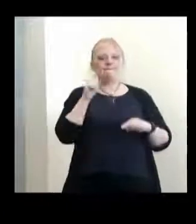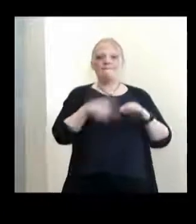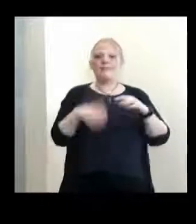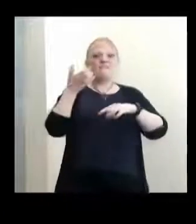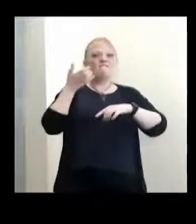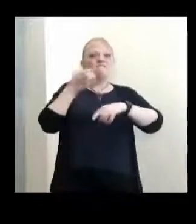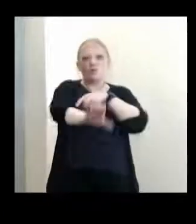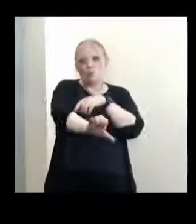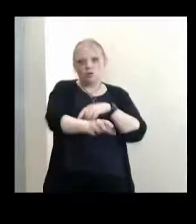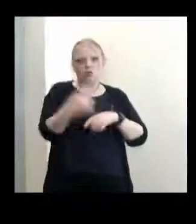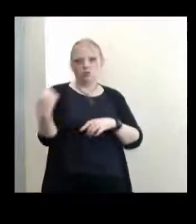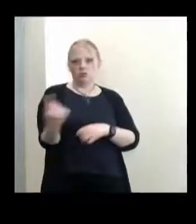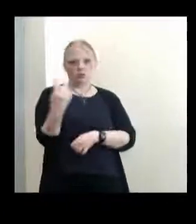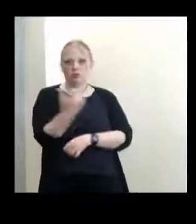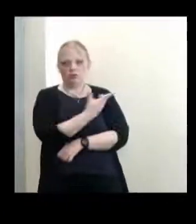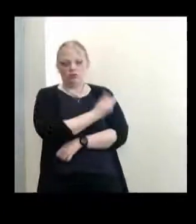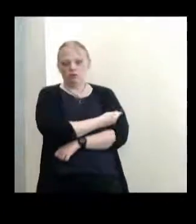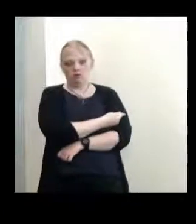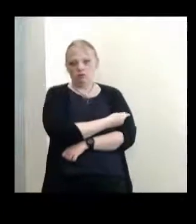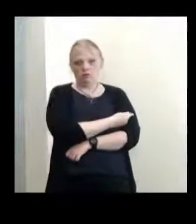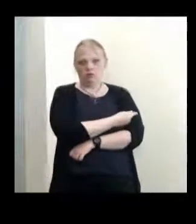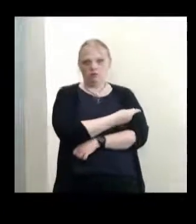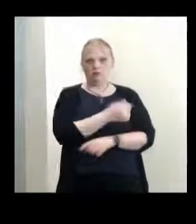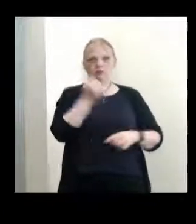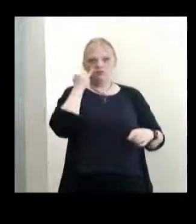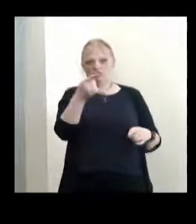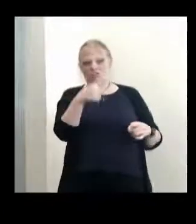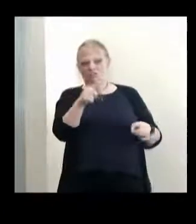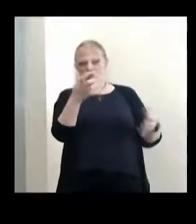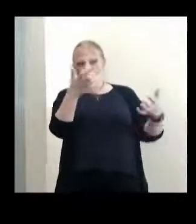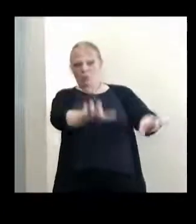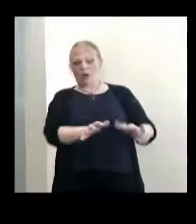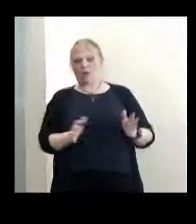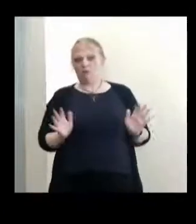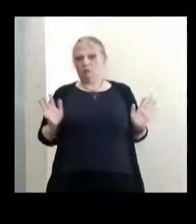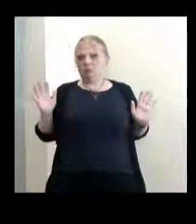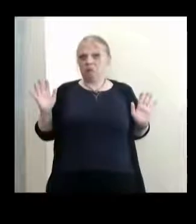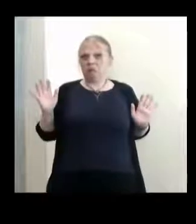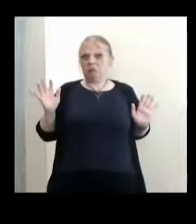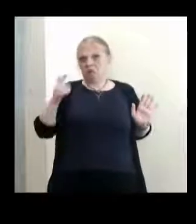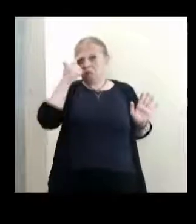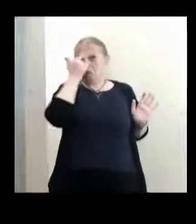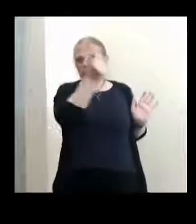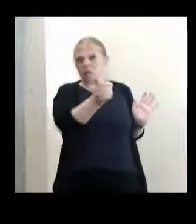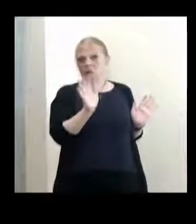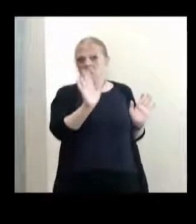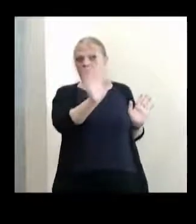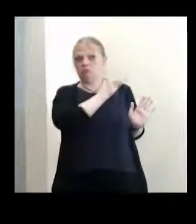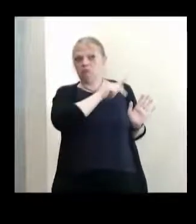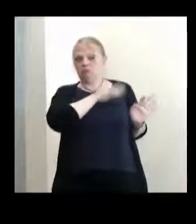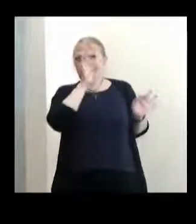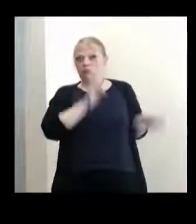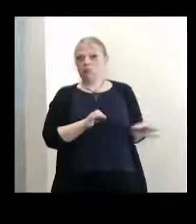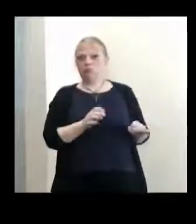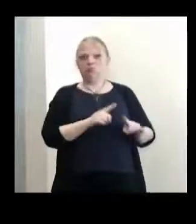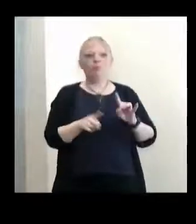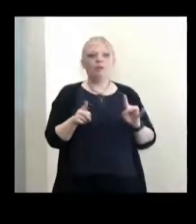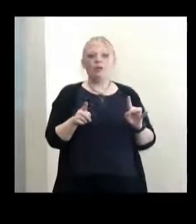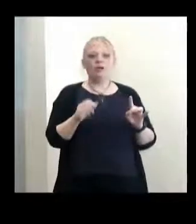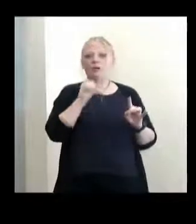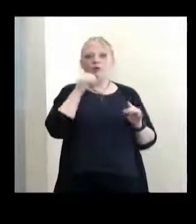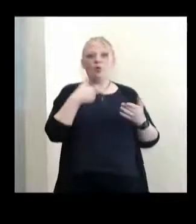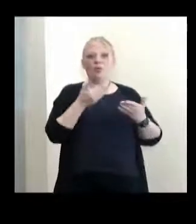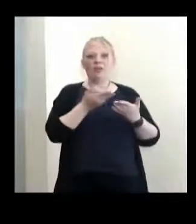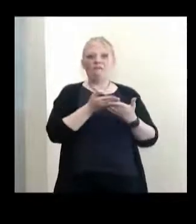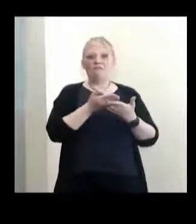somebody to get vaccinated. And if they don't want to get vaccinated, that is their personal decision. But they do not have the right to put other people at